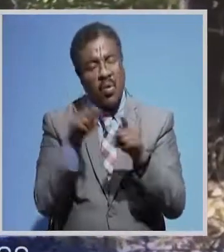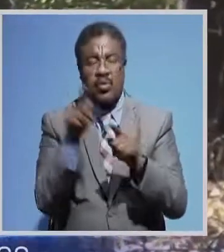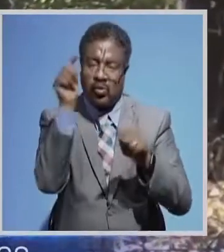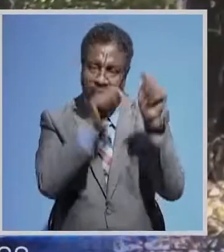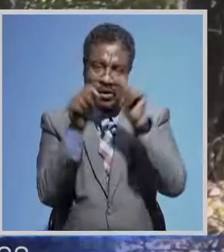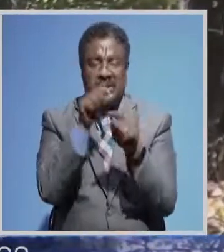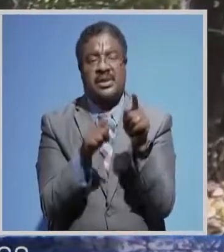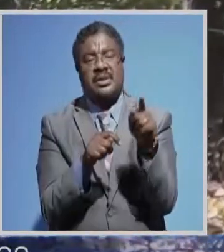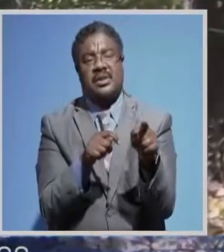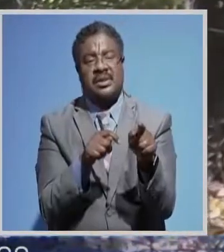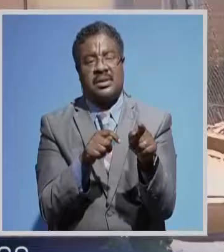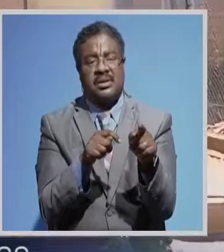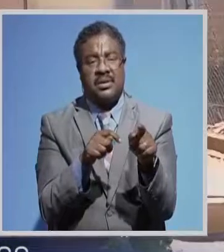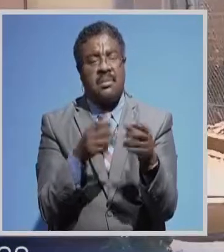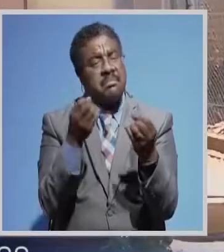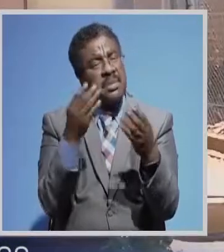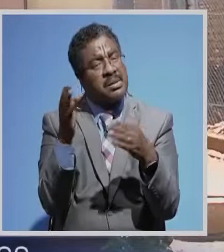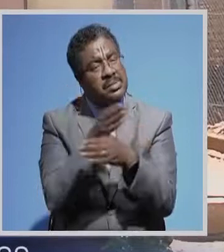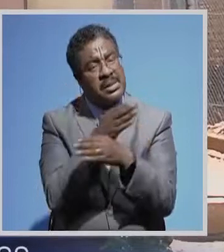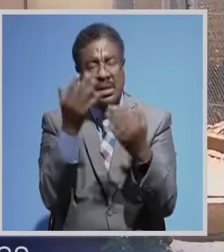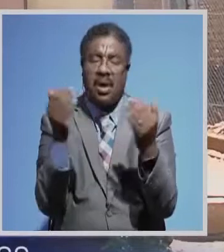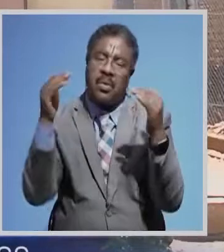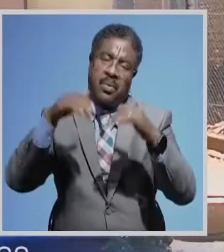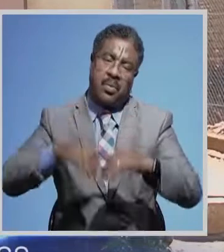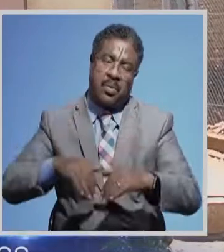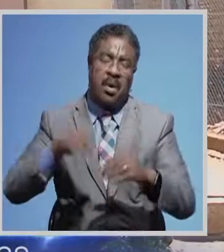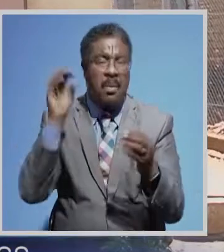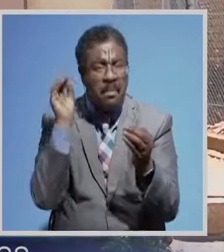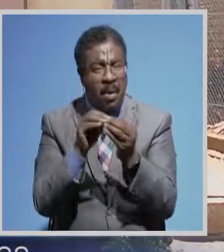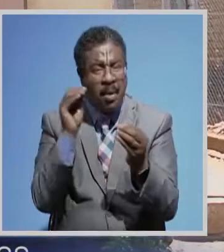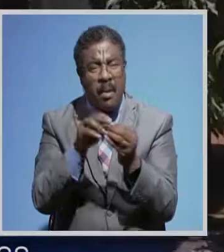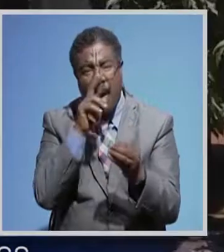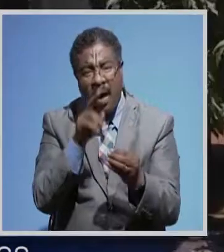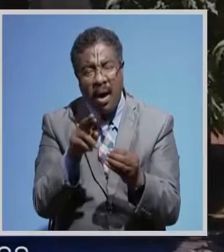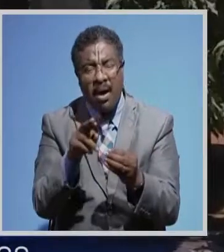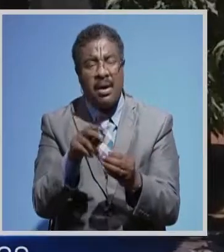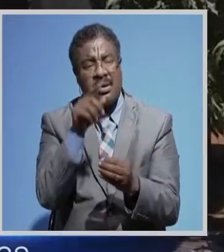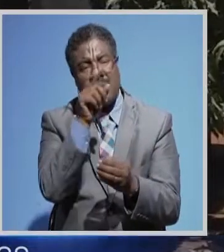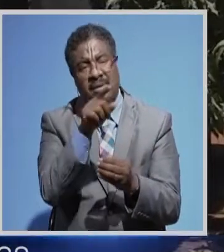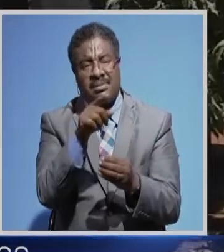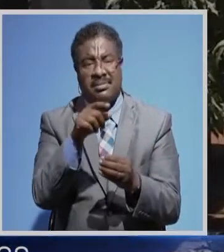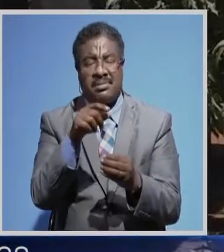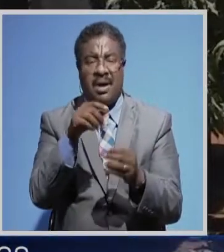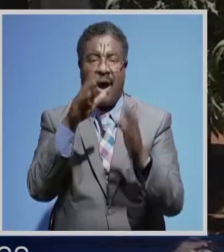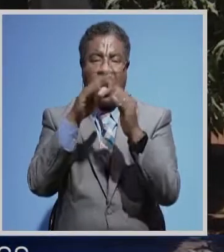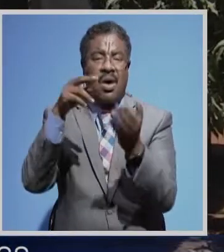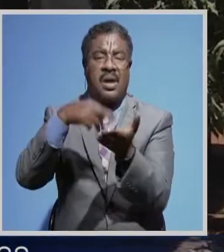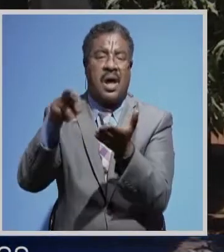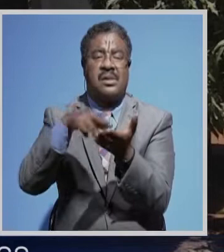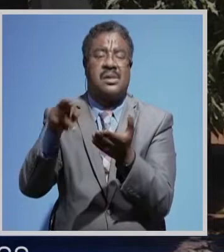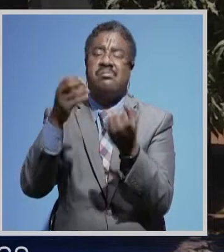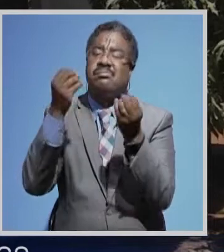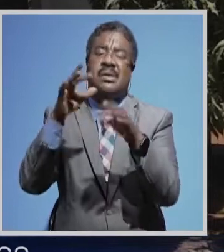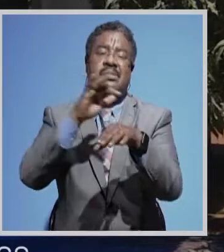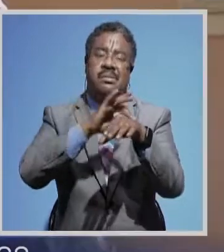this sector are collapsing. And among those directly affected are landlords, who are now forced to watch over their houses that